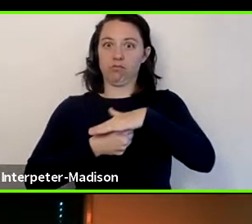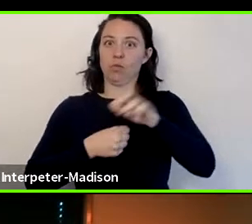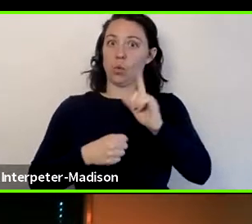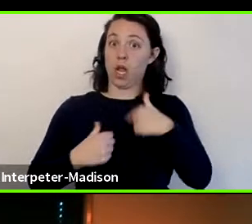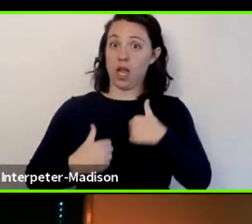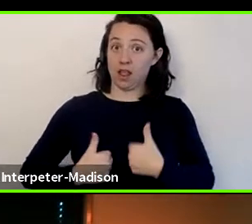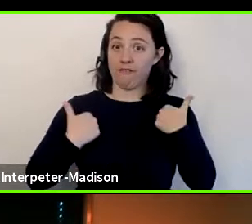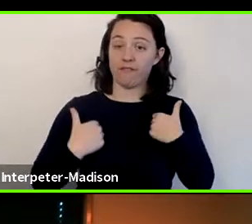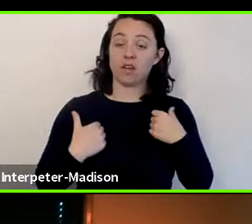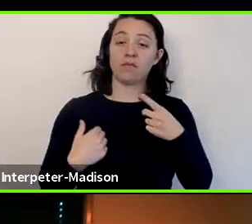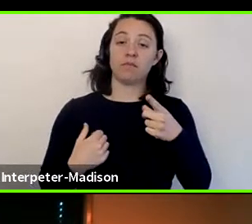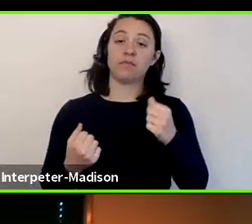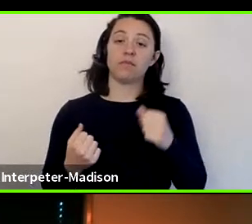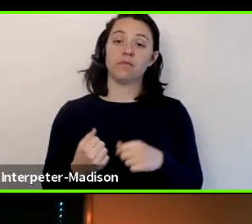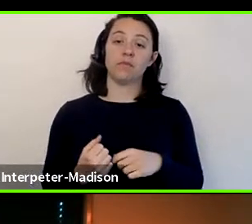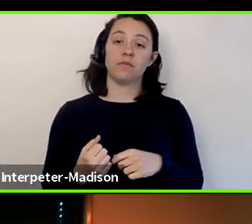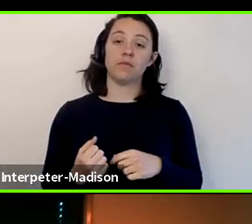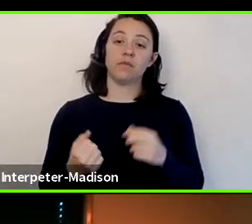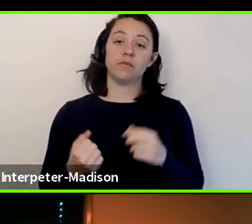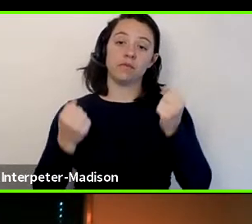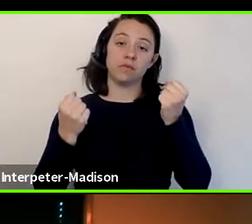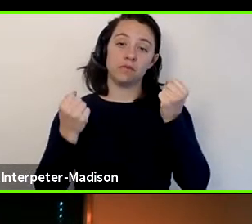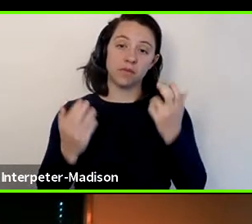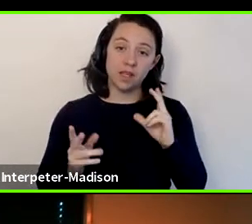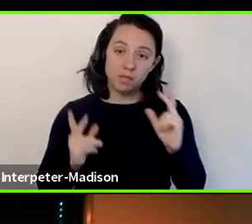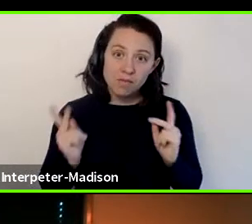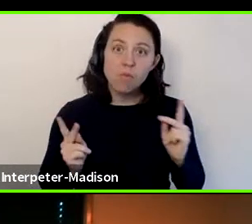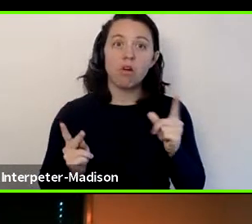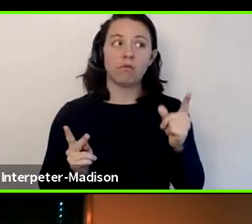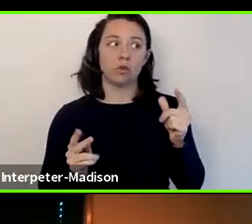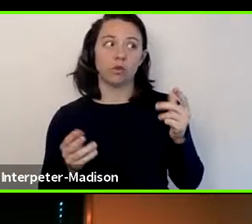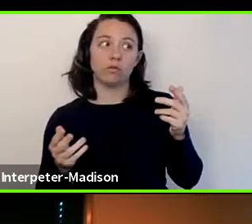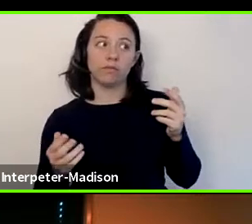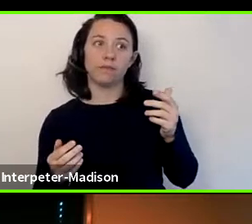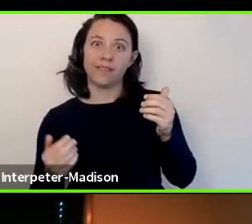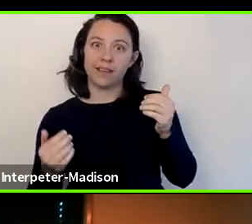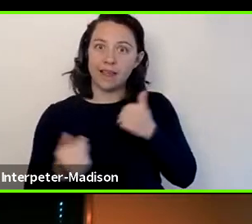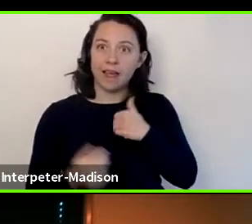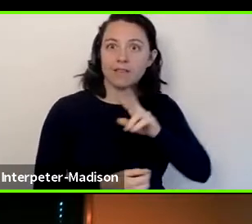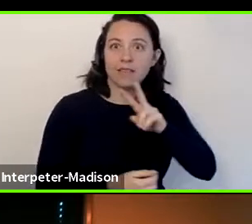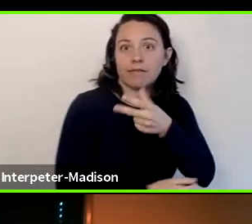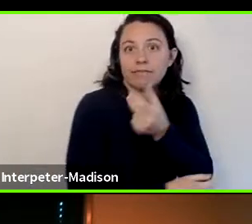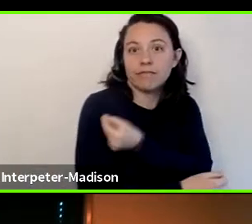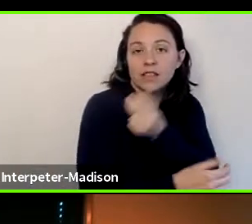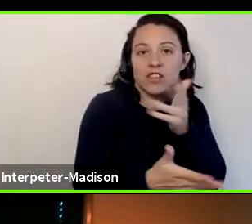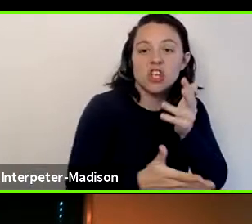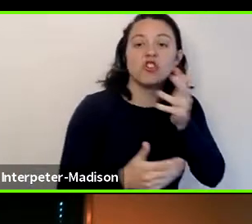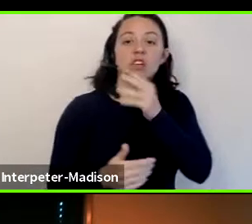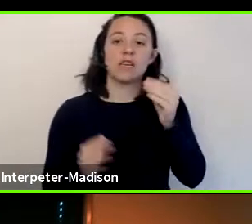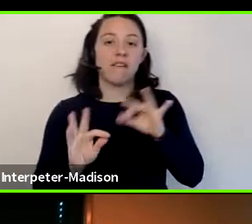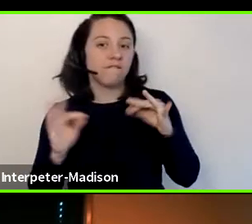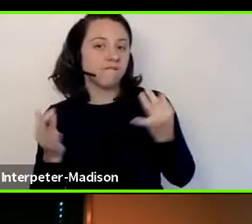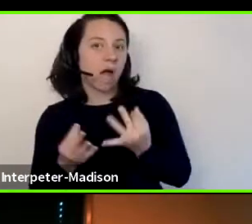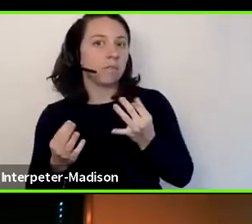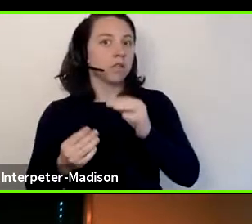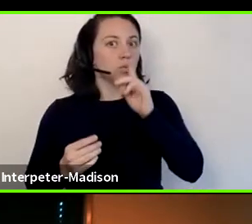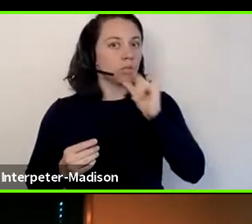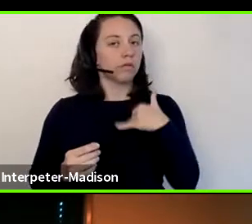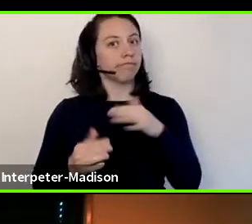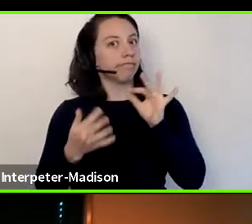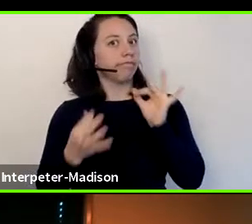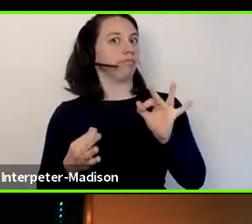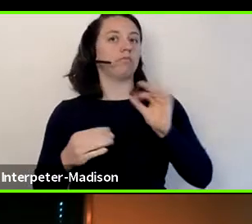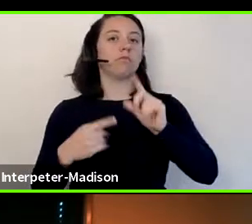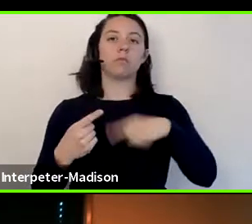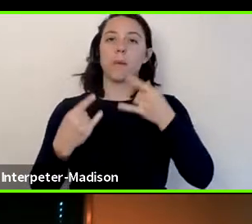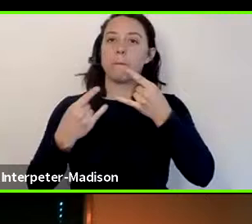people are on the verge of either they've got their second one or there's, they're around. Their families are being really great about masking. And